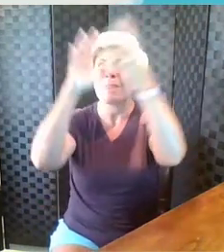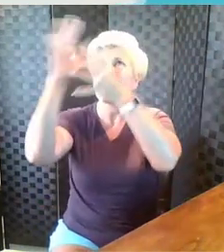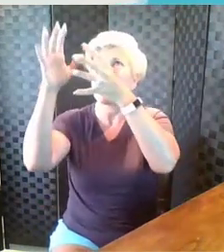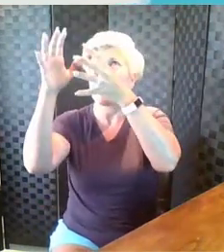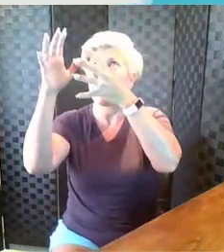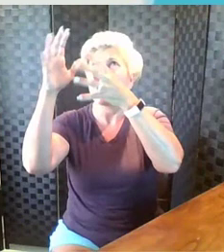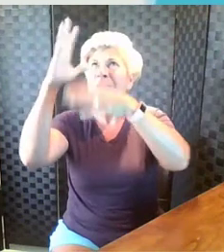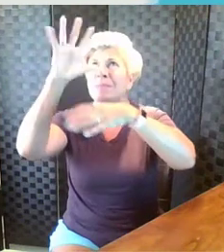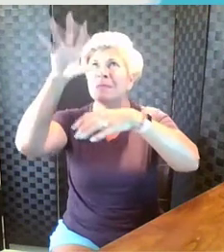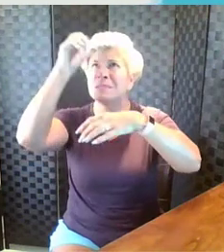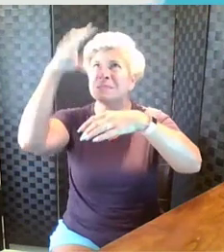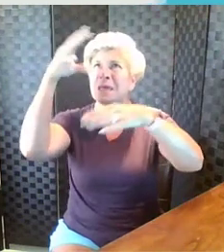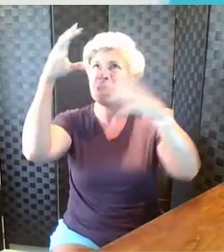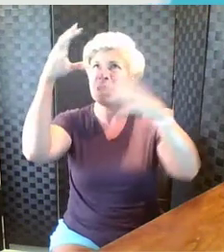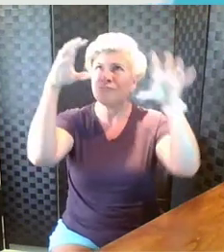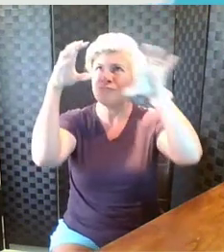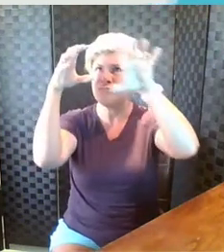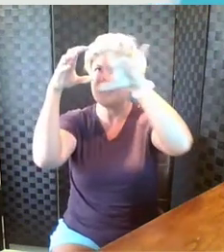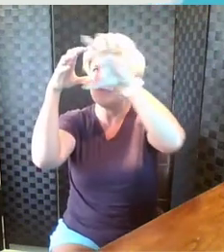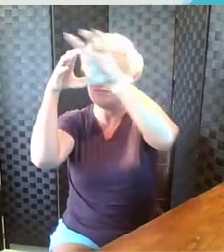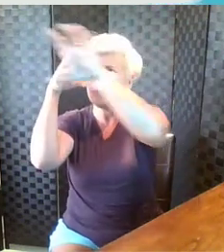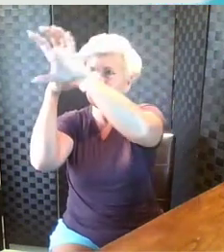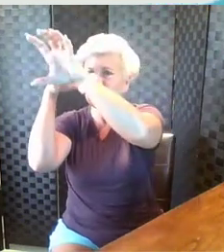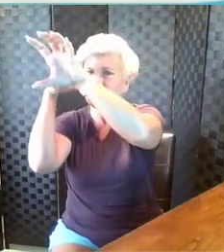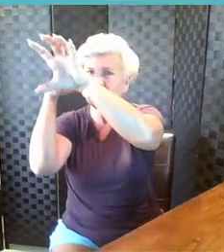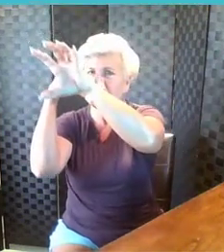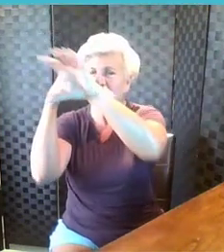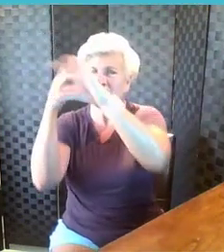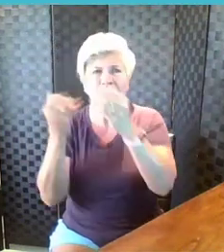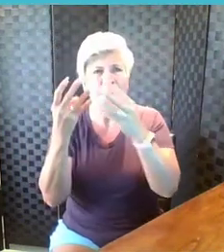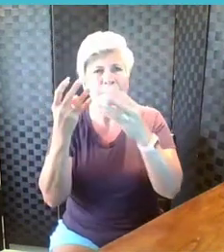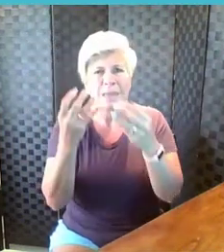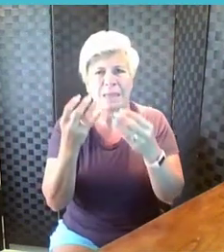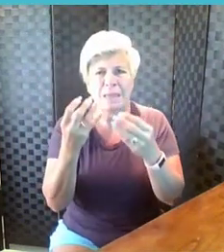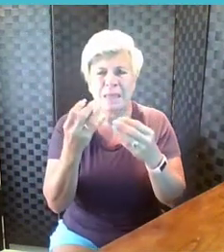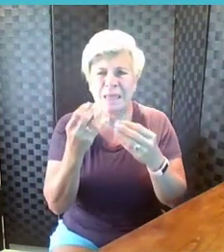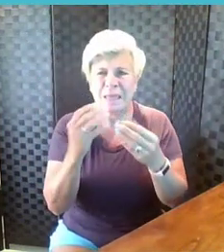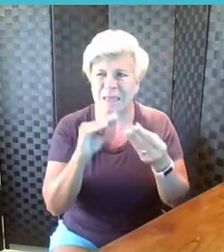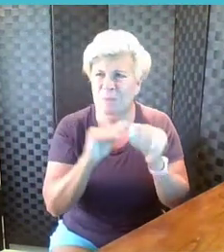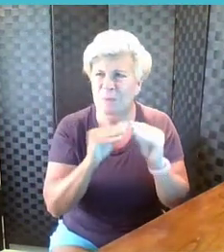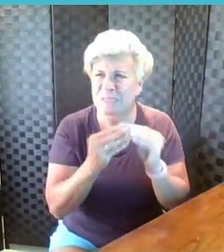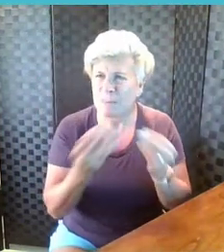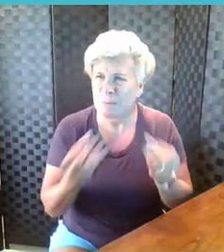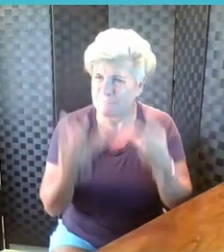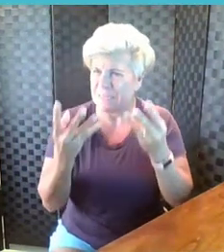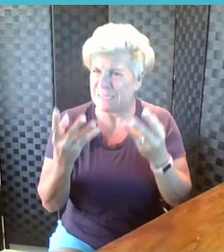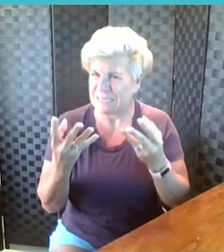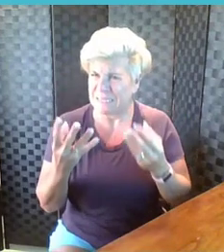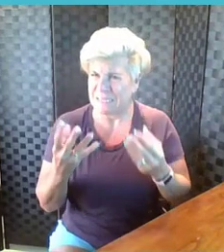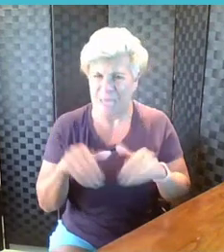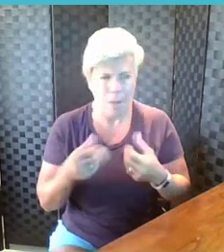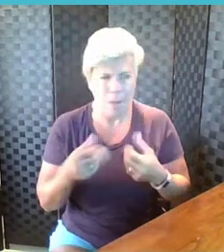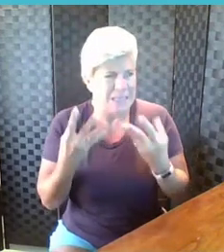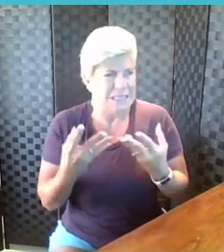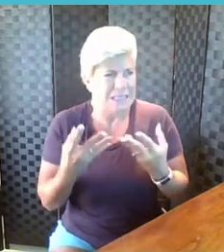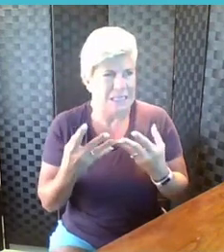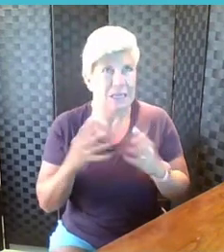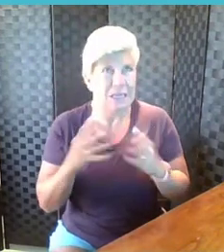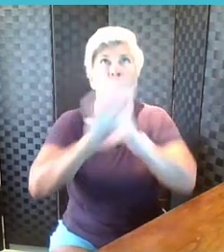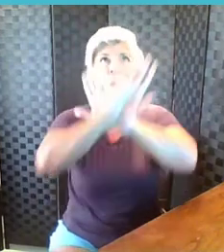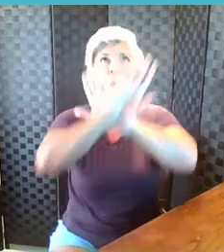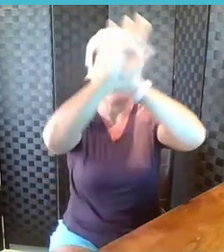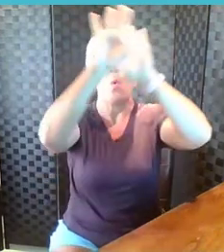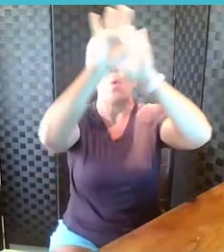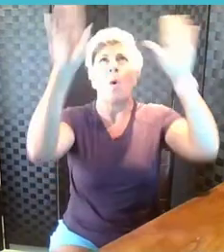sun often. How many is lots? I don't know. The sky is so huge.